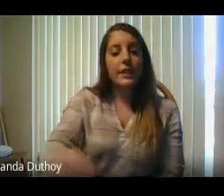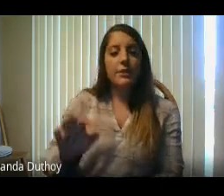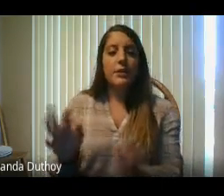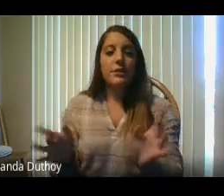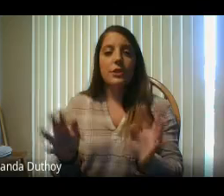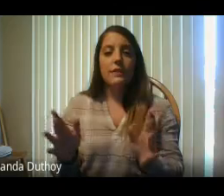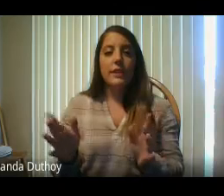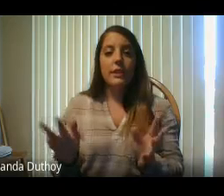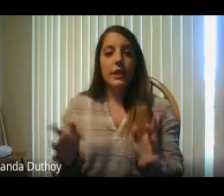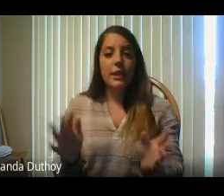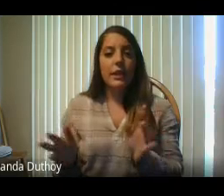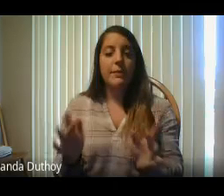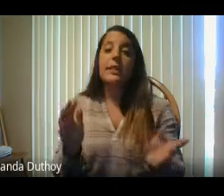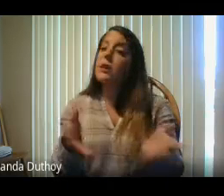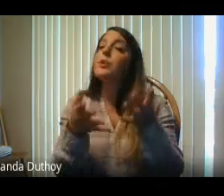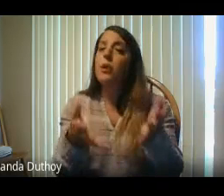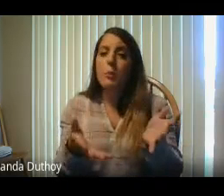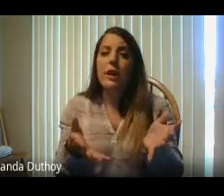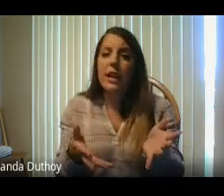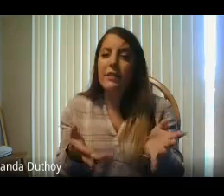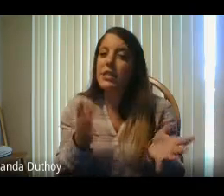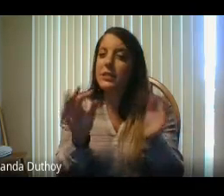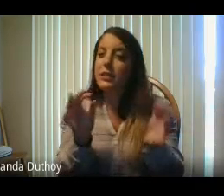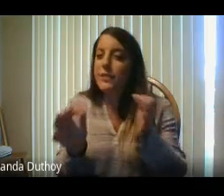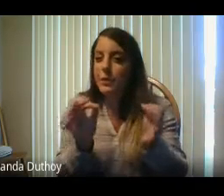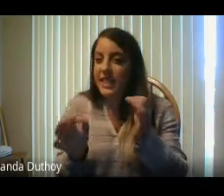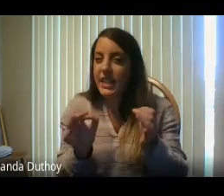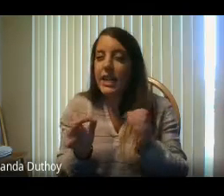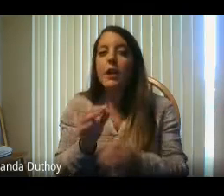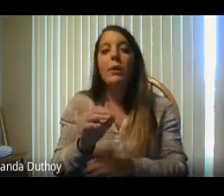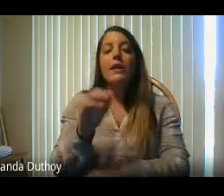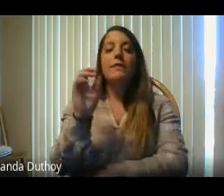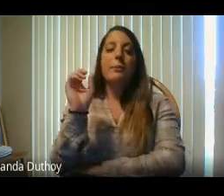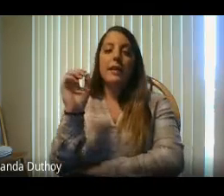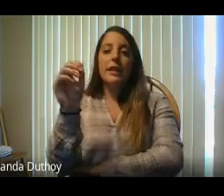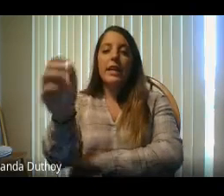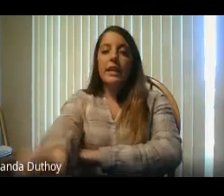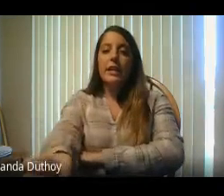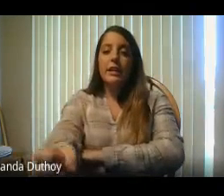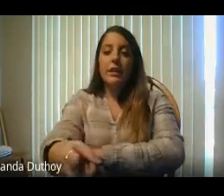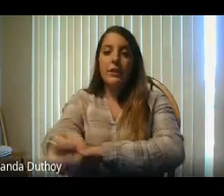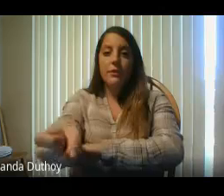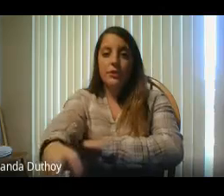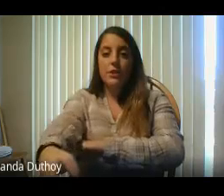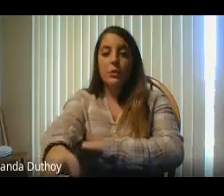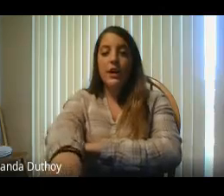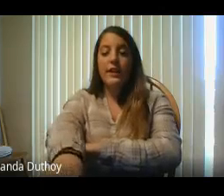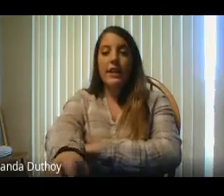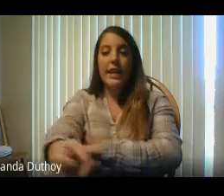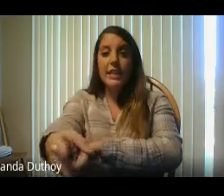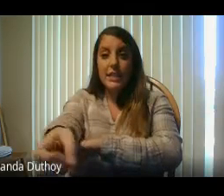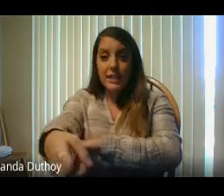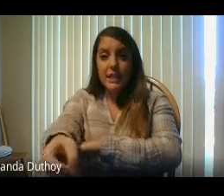For midnight and noon, there's two different, these are also incorporated, which is a little confusing, but for midnight, you do